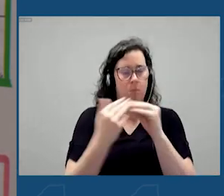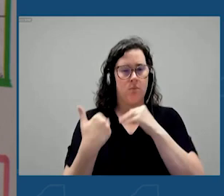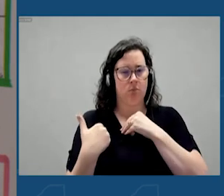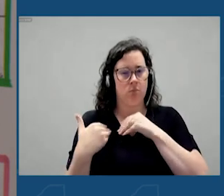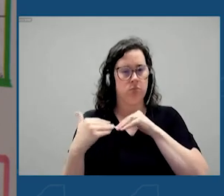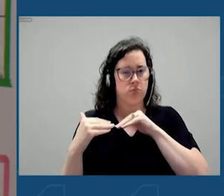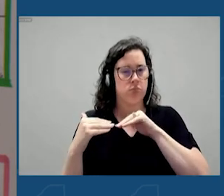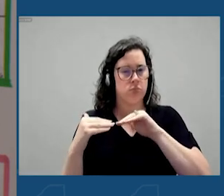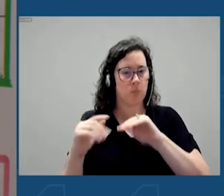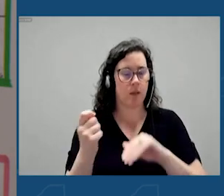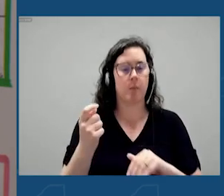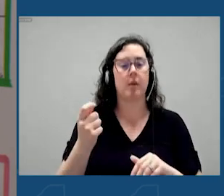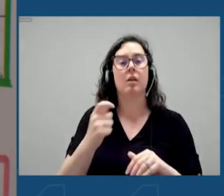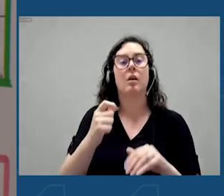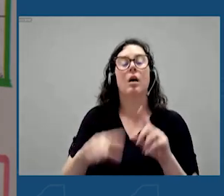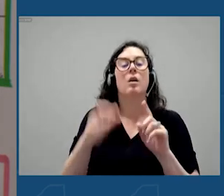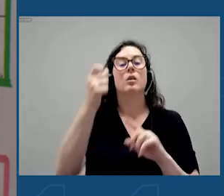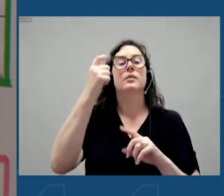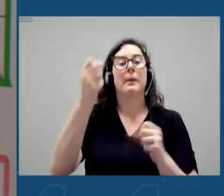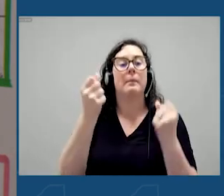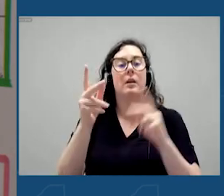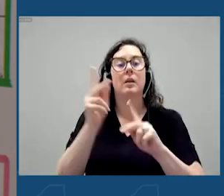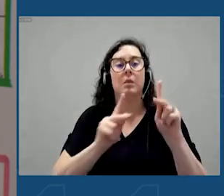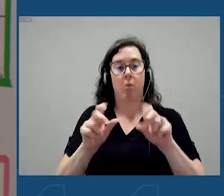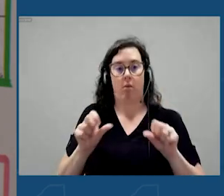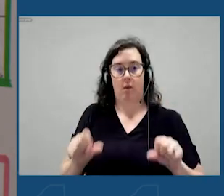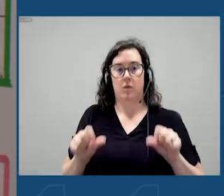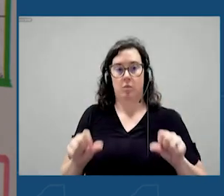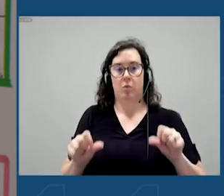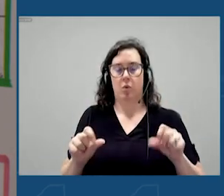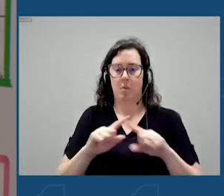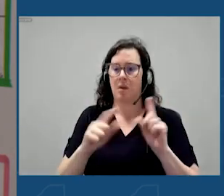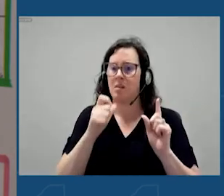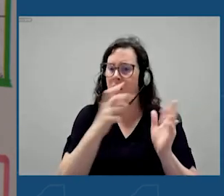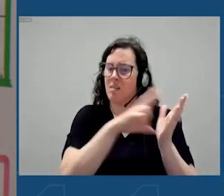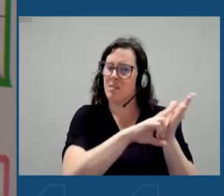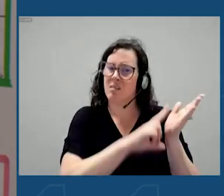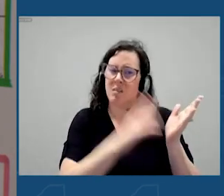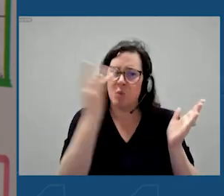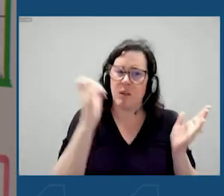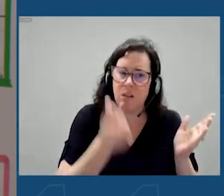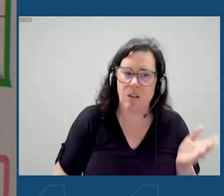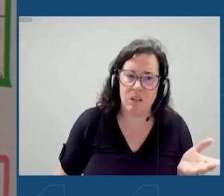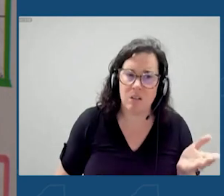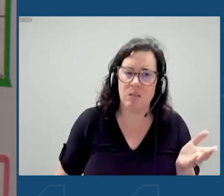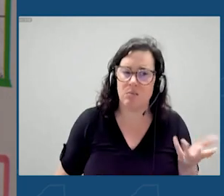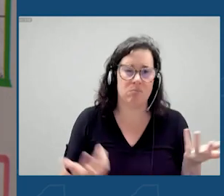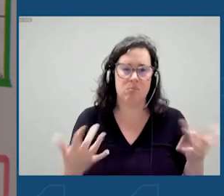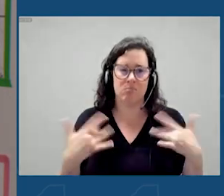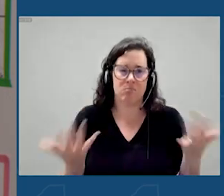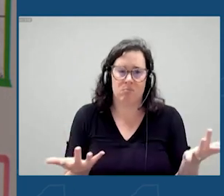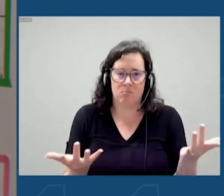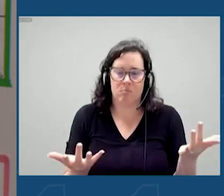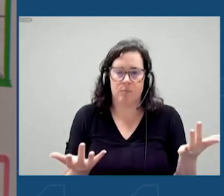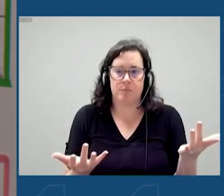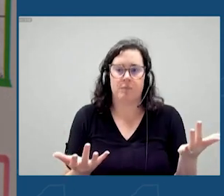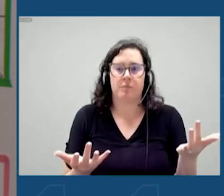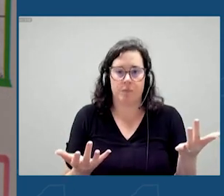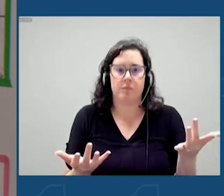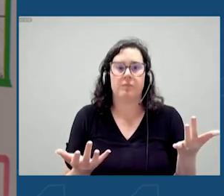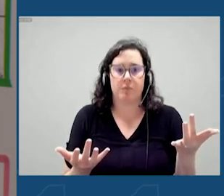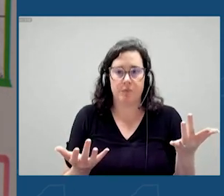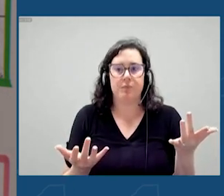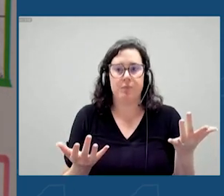lot of people that are eligible, but they're not signing up for the child care subsidies. Well, what's going on there? Well, it turns